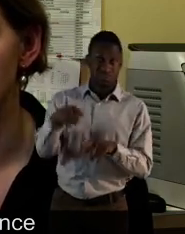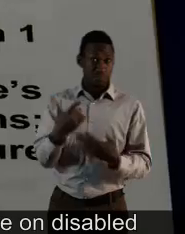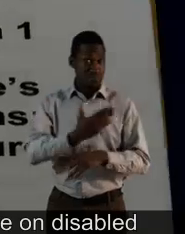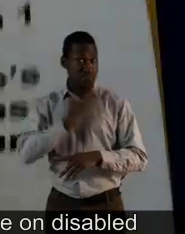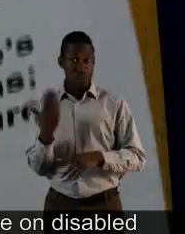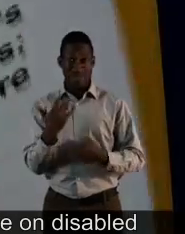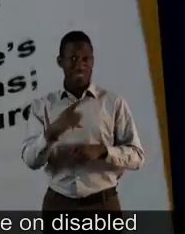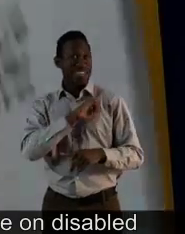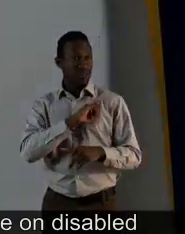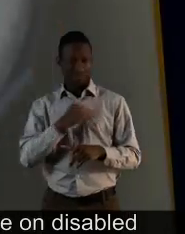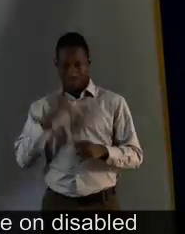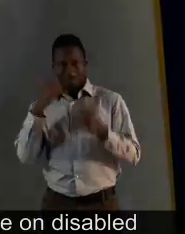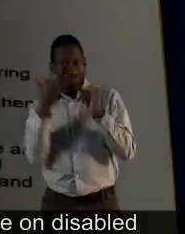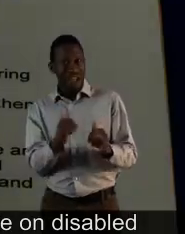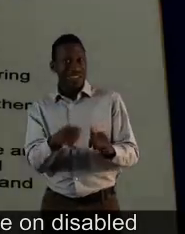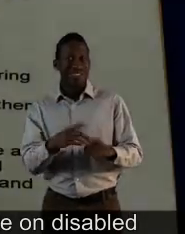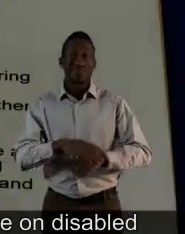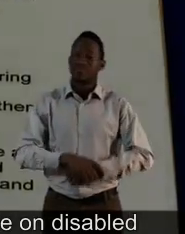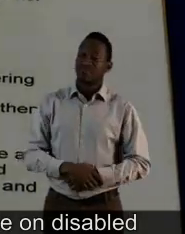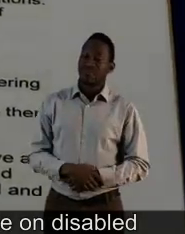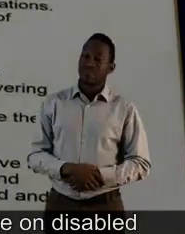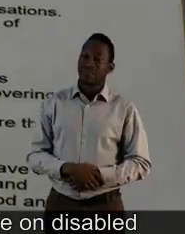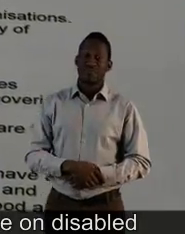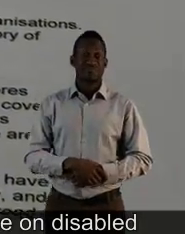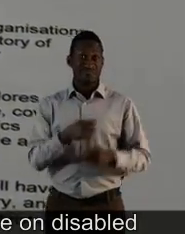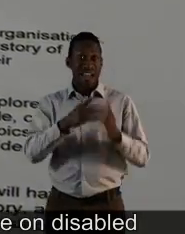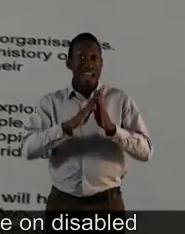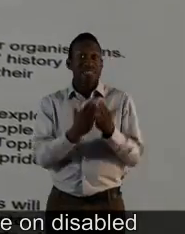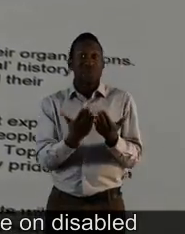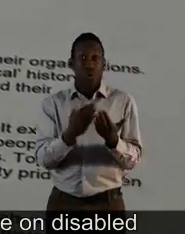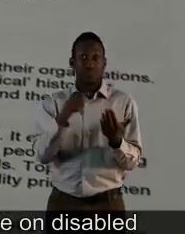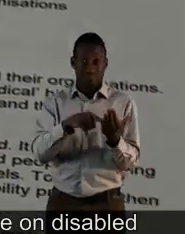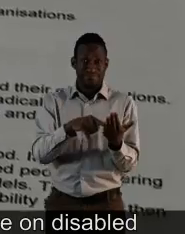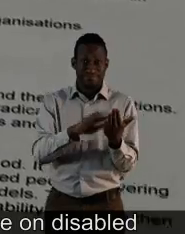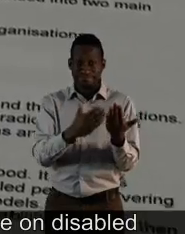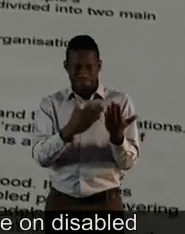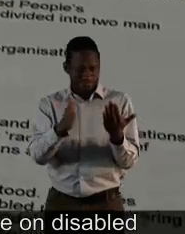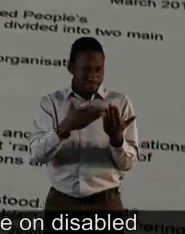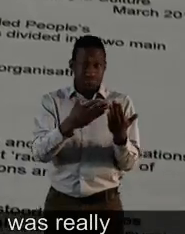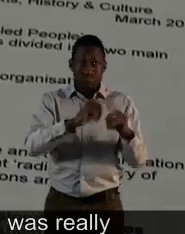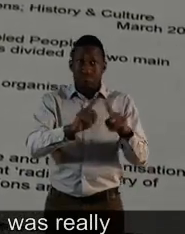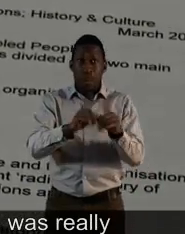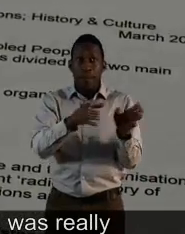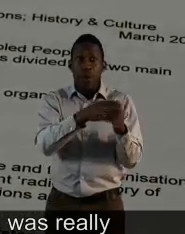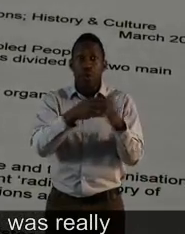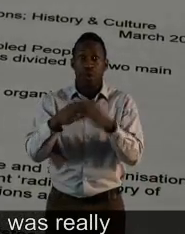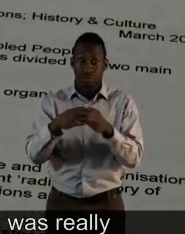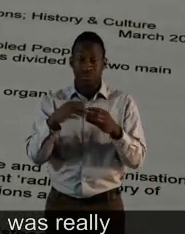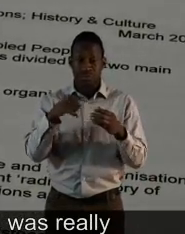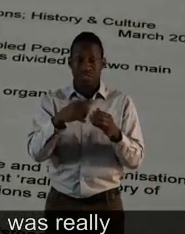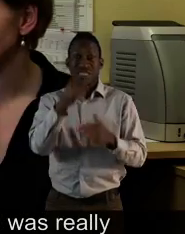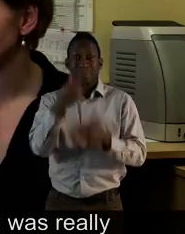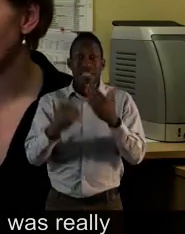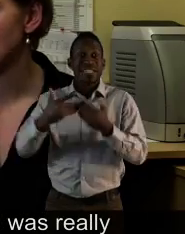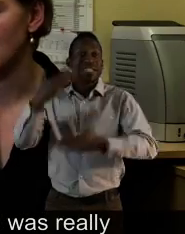it. The handbook opens with a module on disabled people's history and culture. That